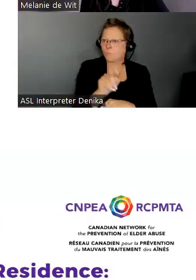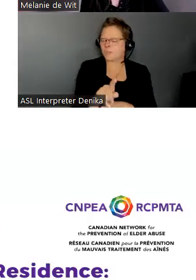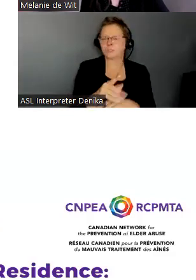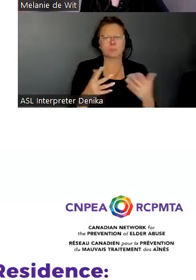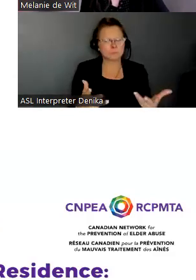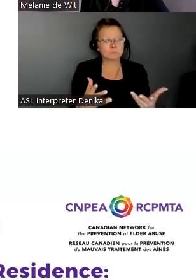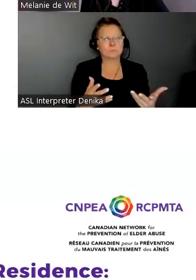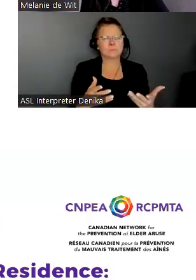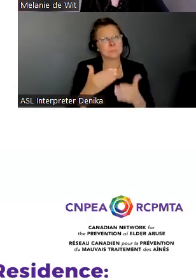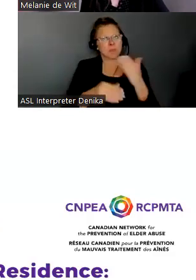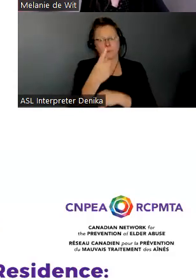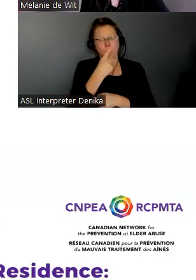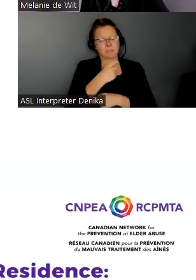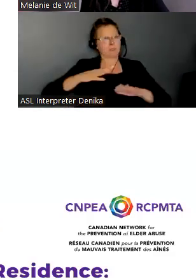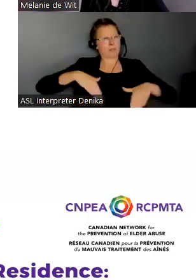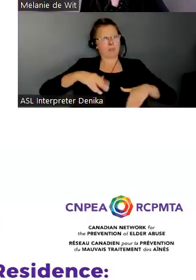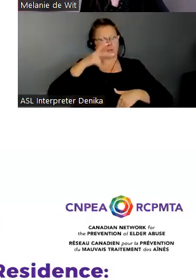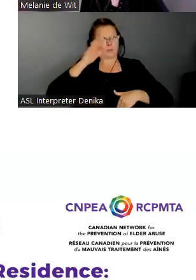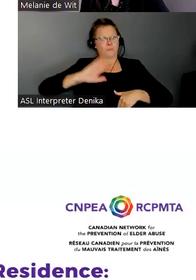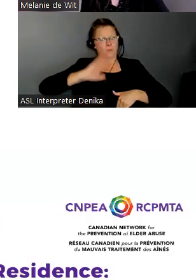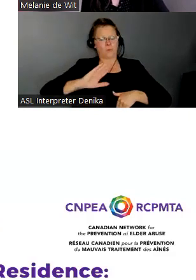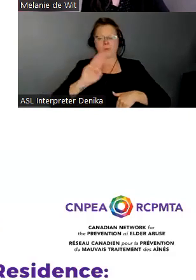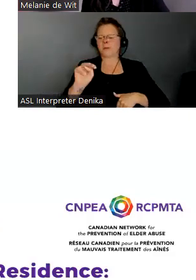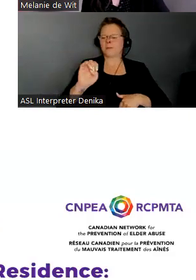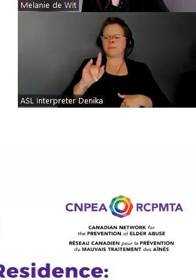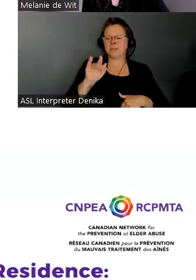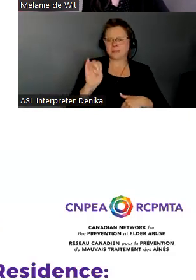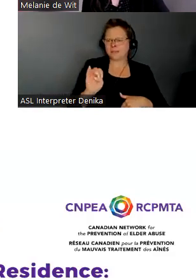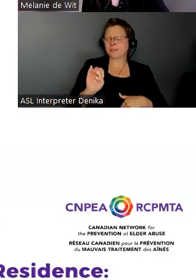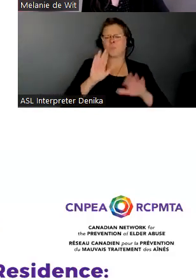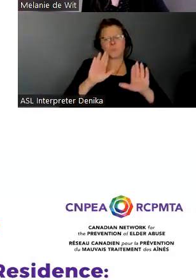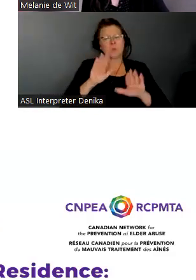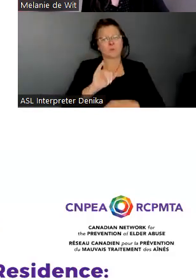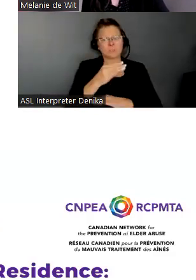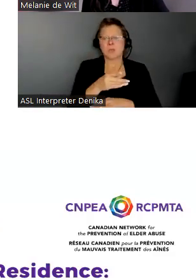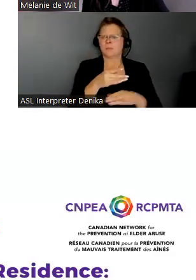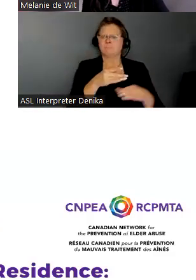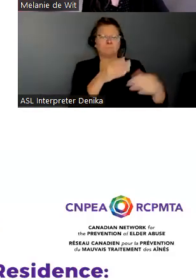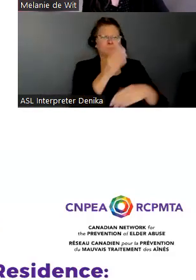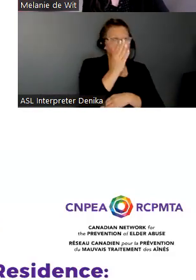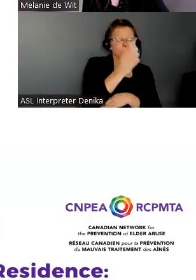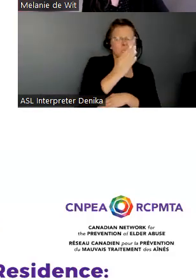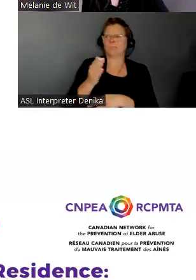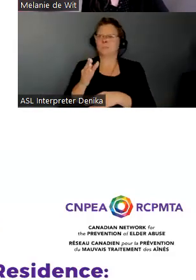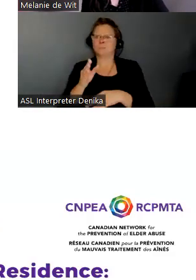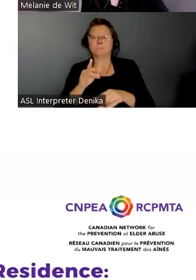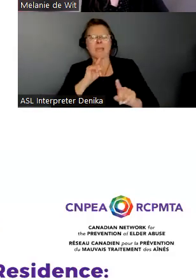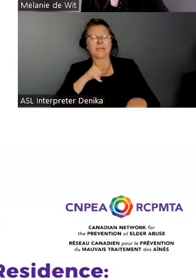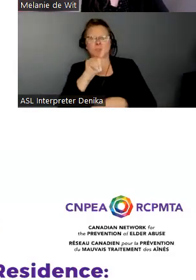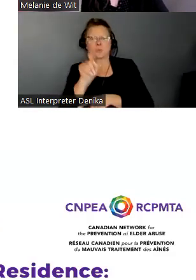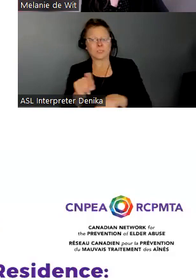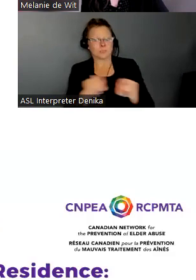that we haven't heard before. And Melanie did a great job navigating both your presentations and doing the questions at the same time. I think it